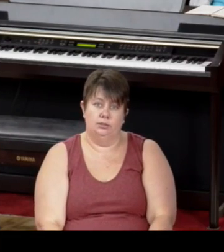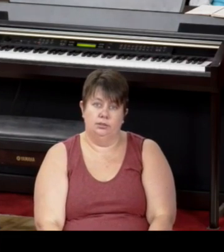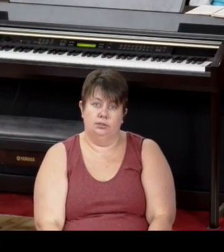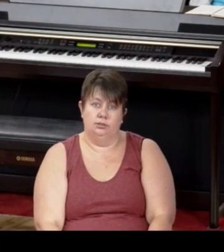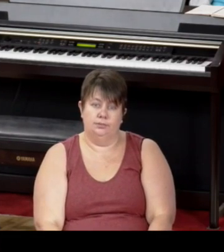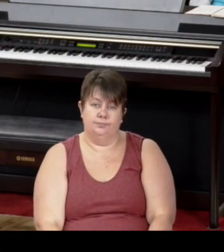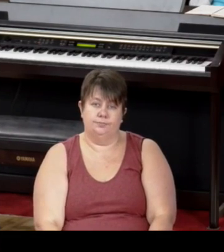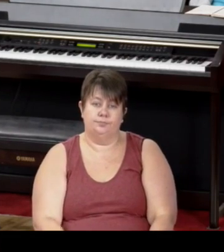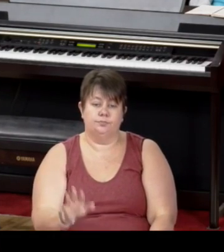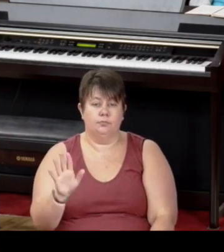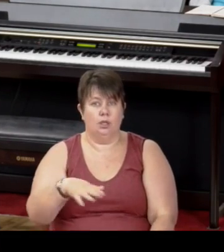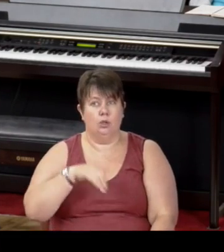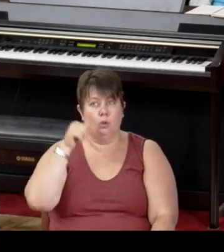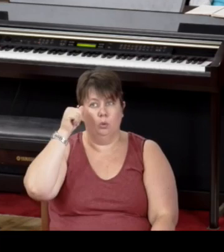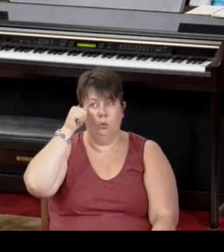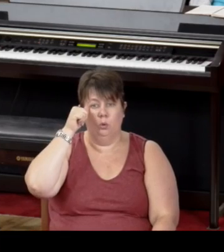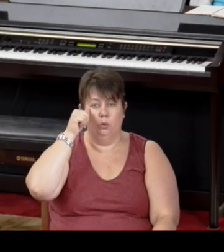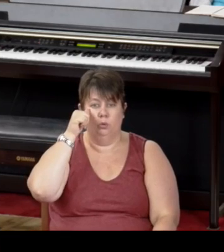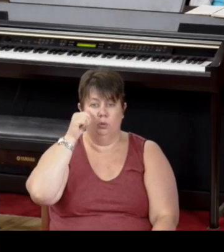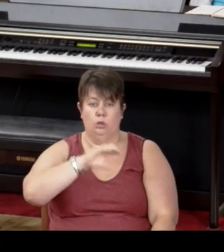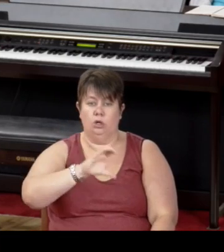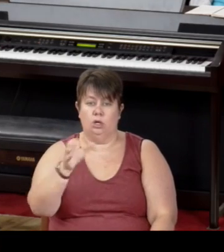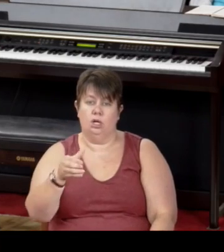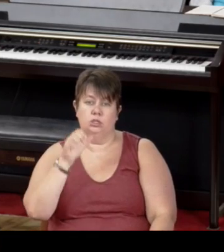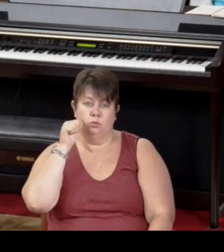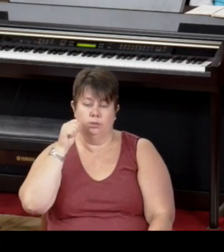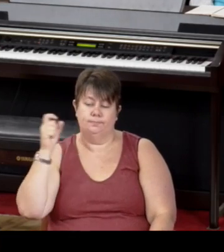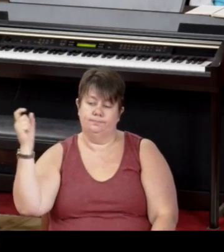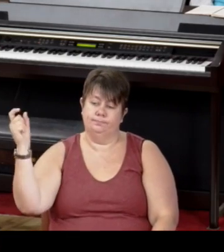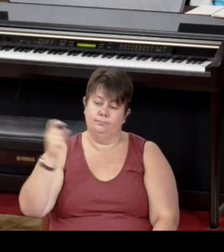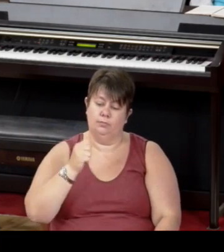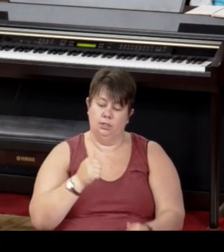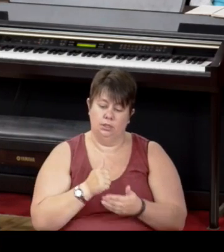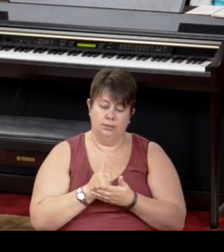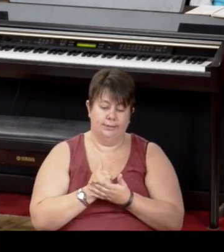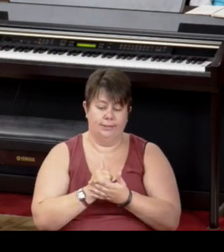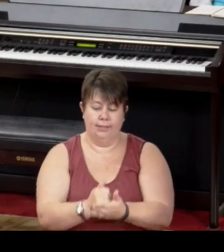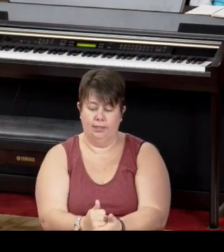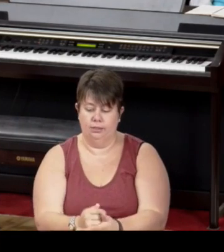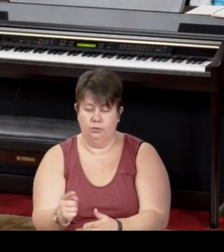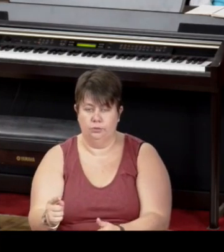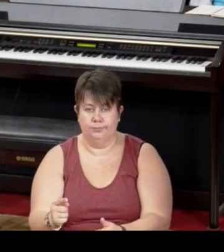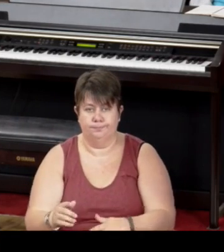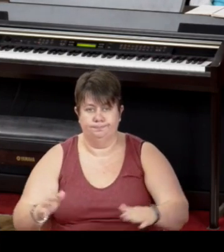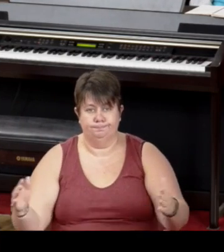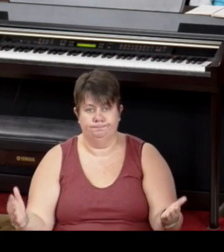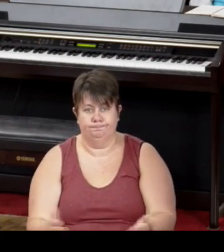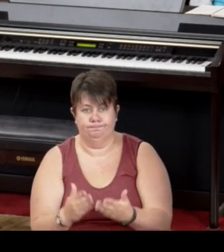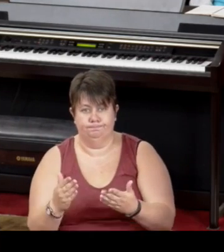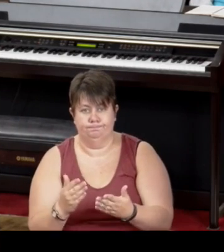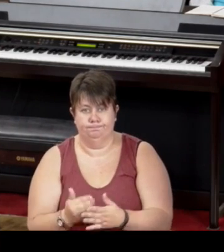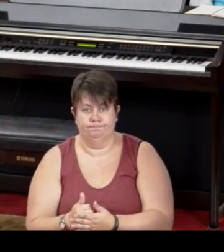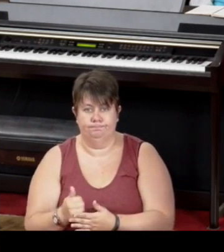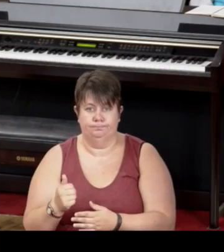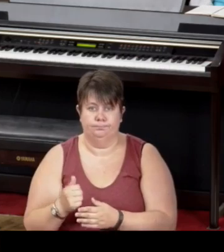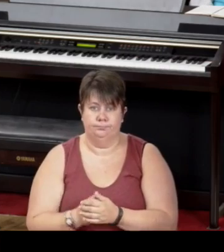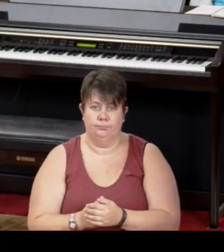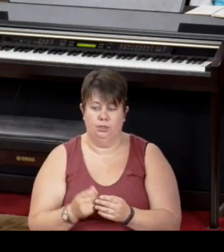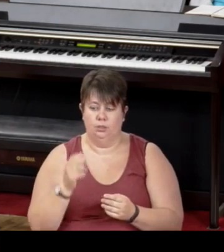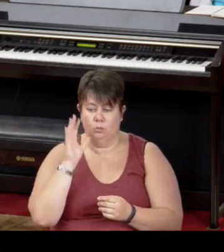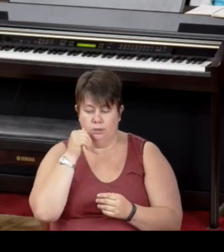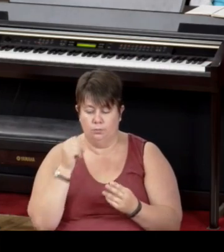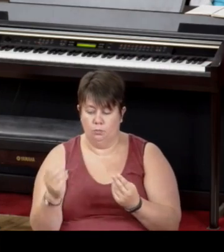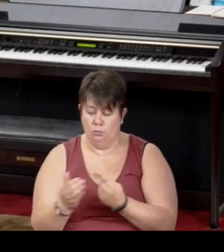that and know that I will come one day to help you, to restore you, and to be with